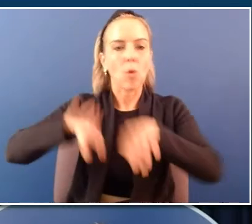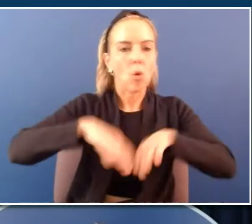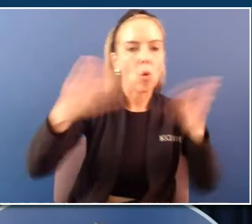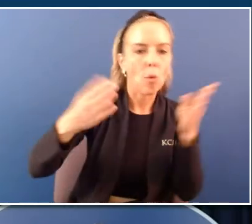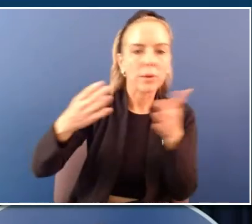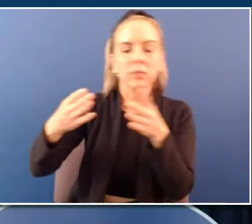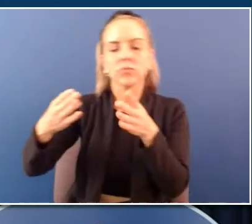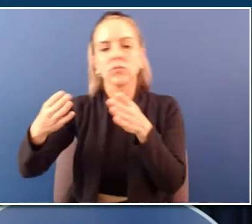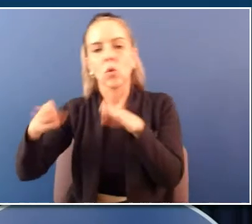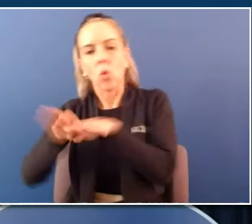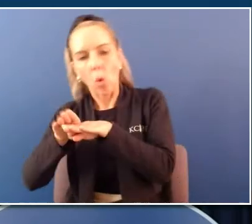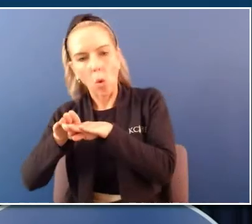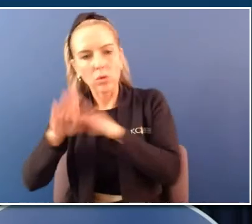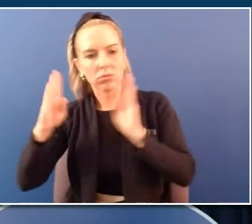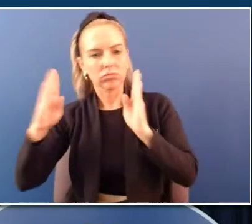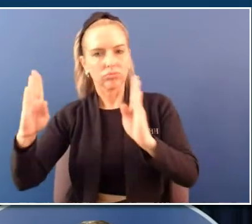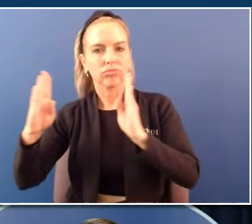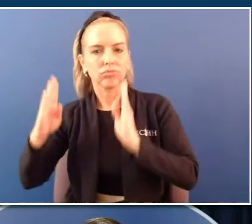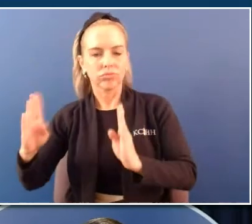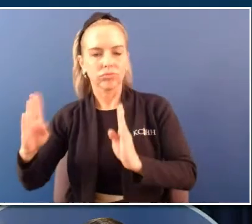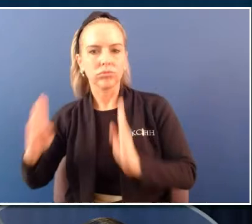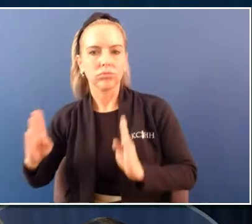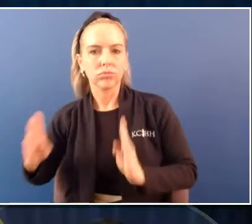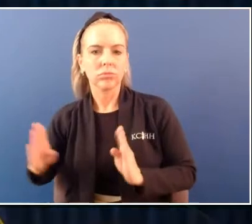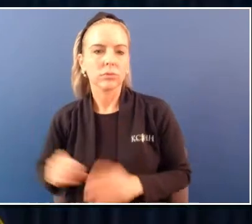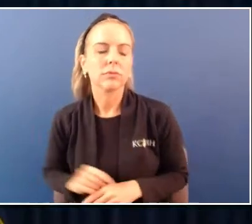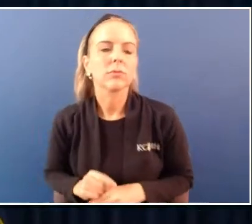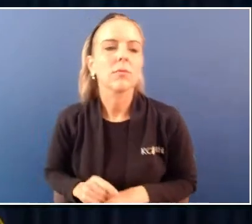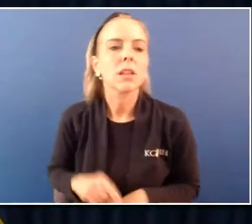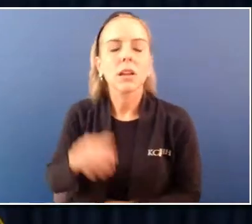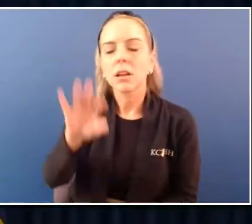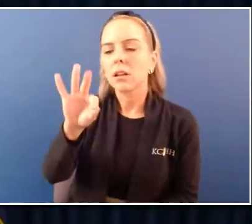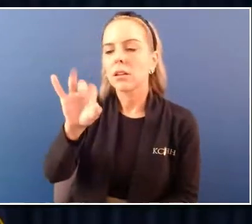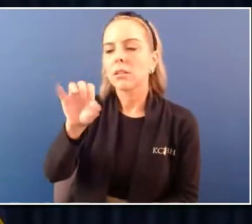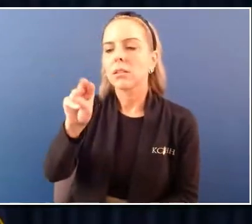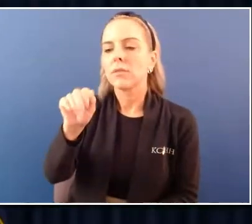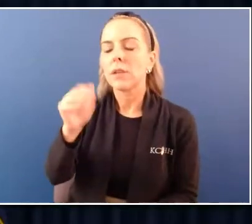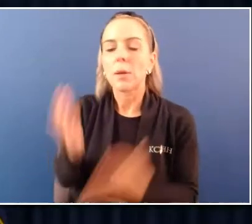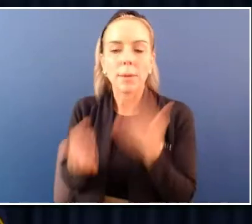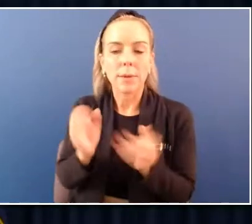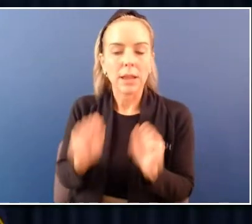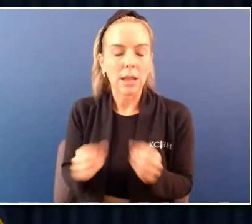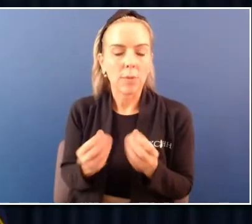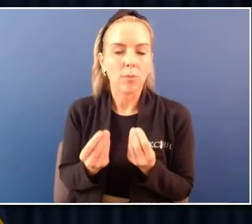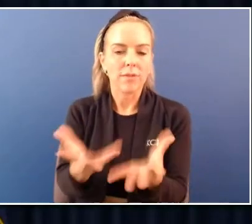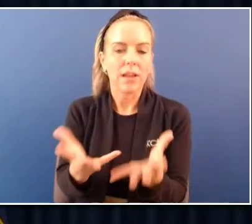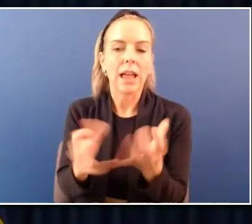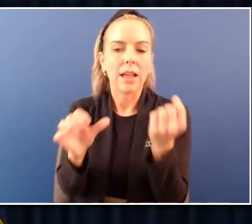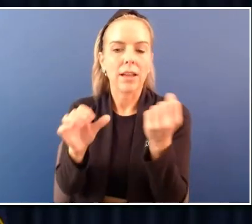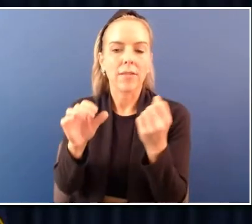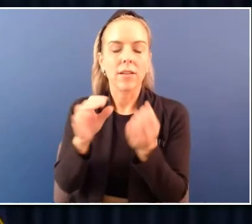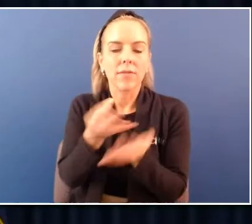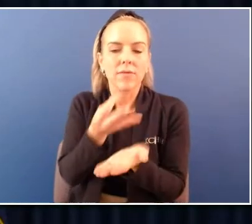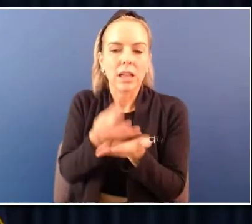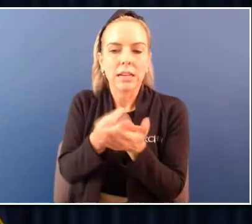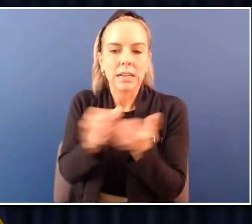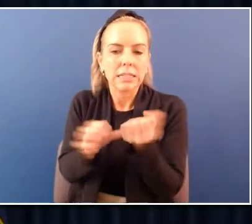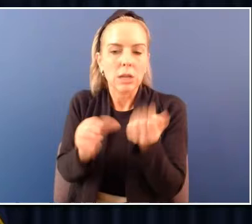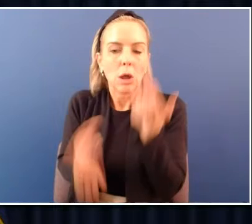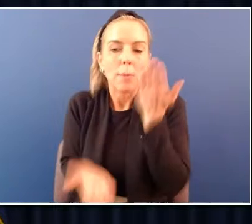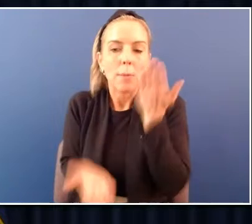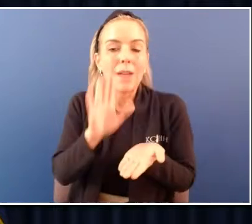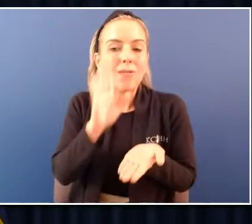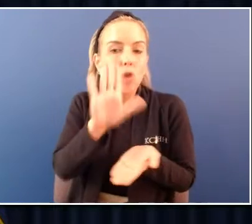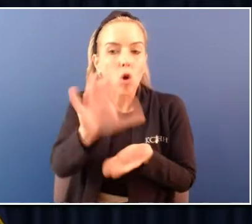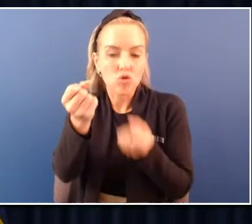facilities. FEMA may also be able to provide financial assistance to help survivors whose vehicles were damaged as